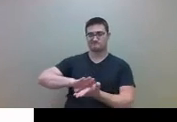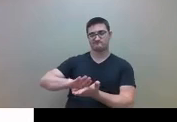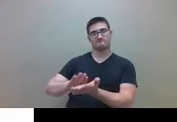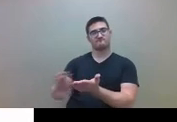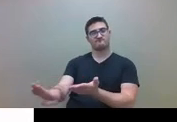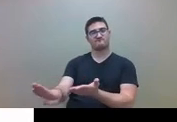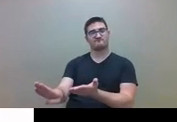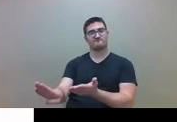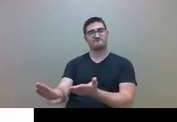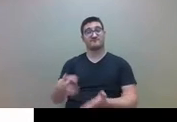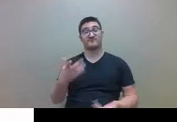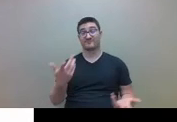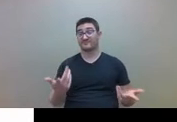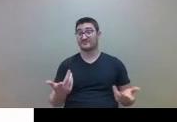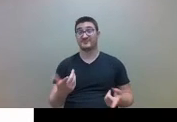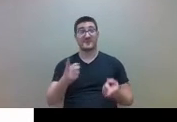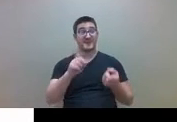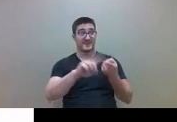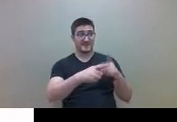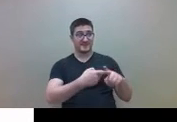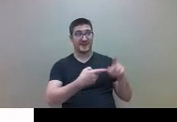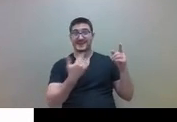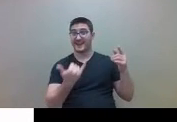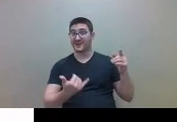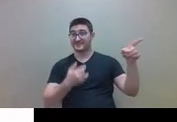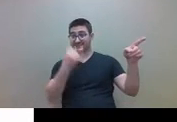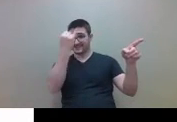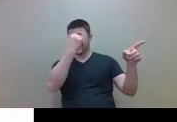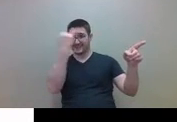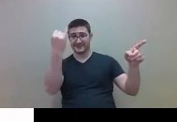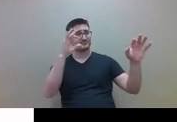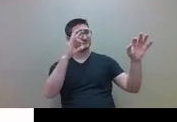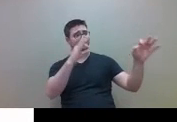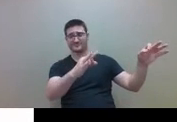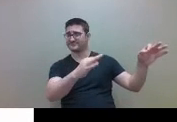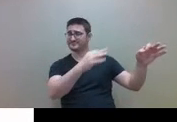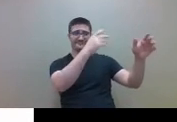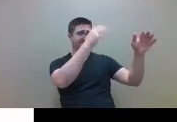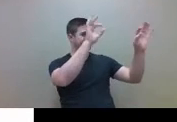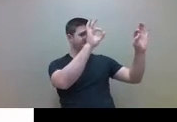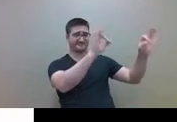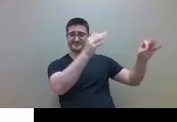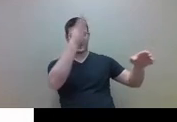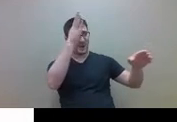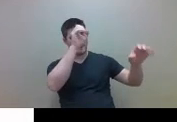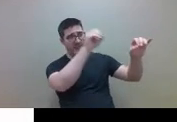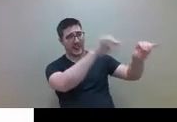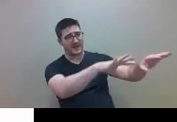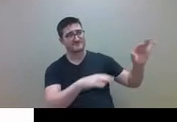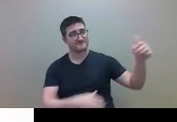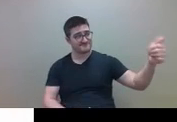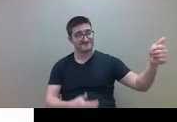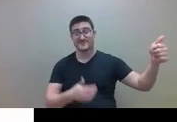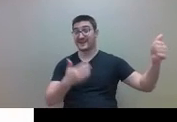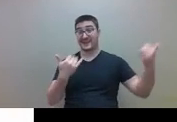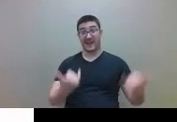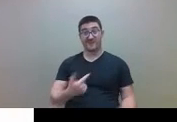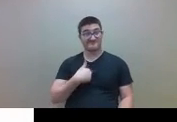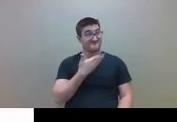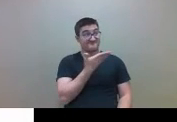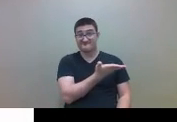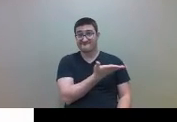that my friend's in Italy, God bless her. Right now I'm not in Italy, I'm taking care of my mother and father. And you